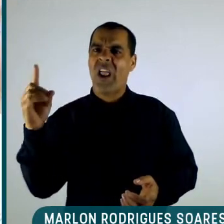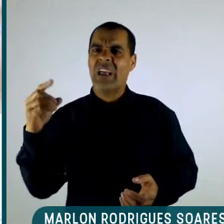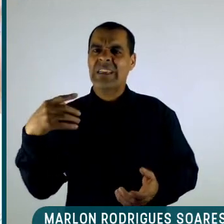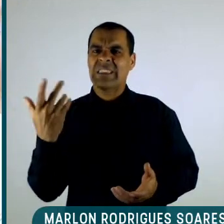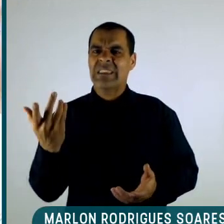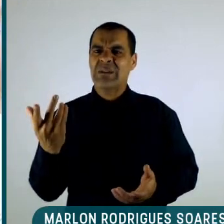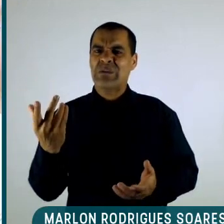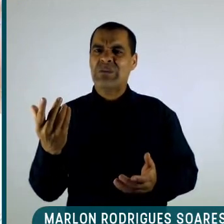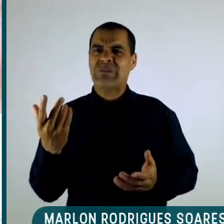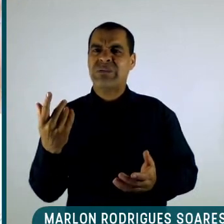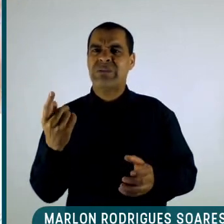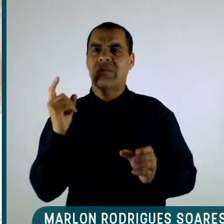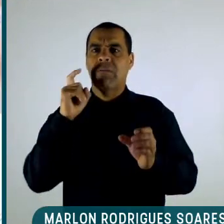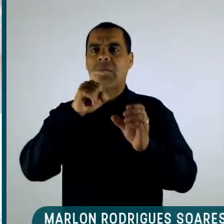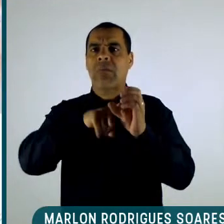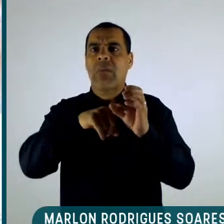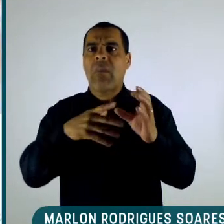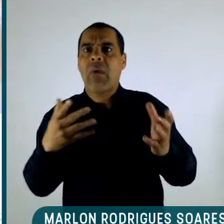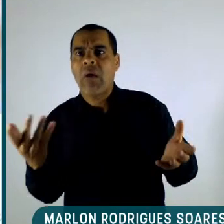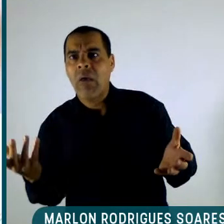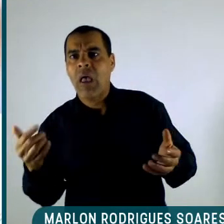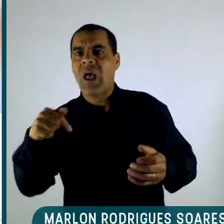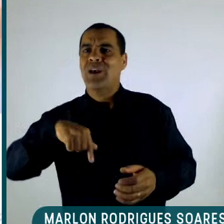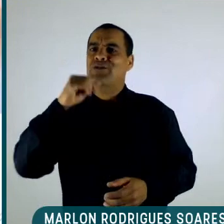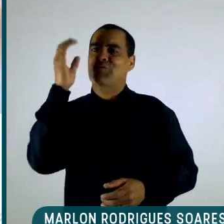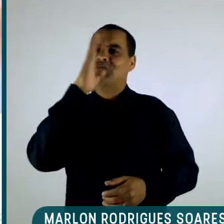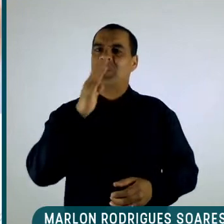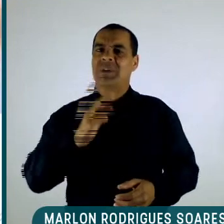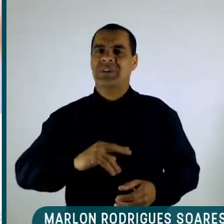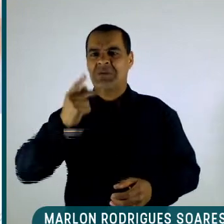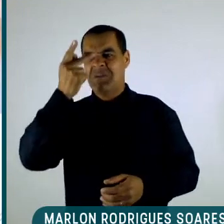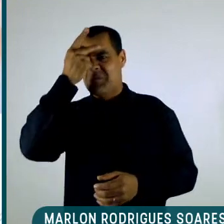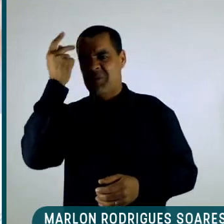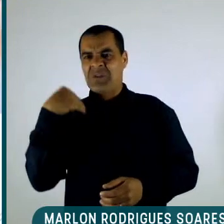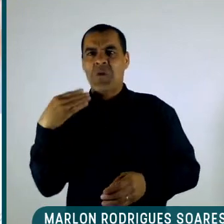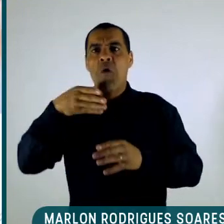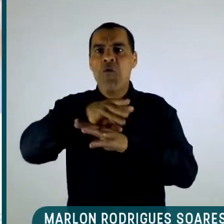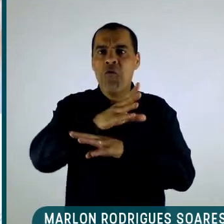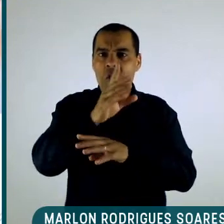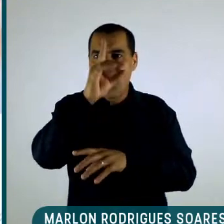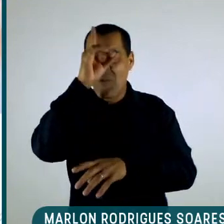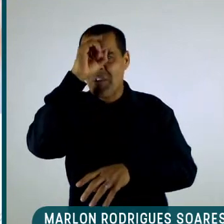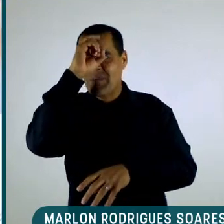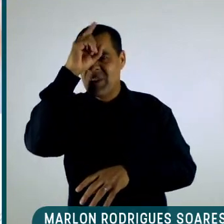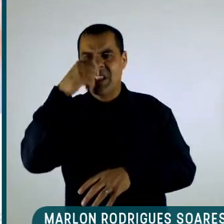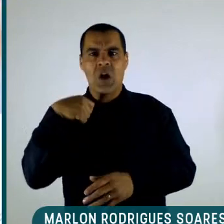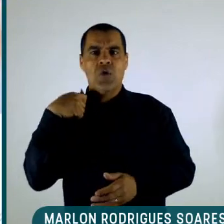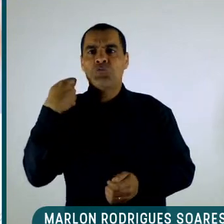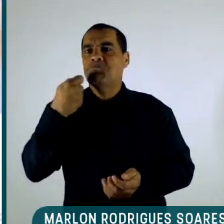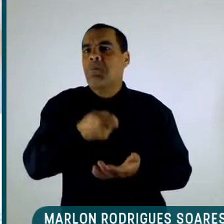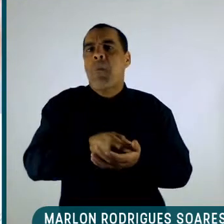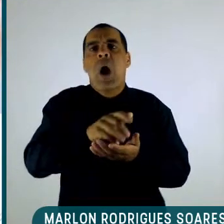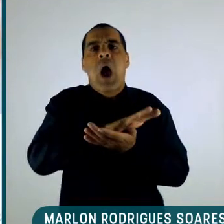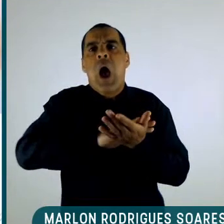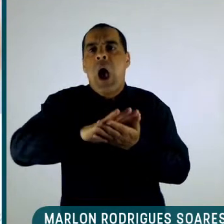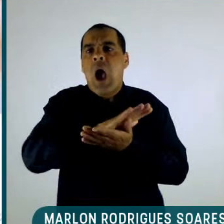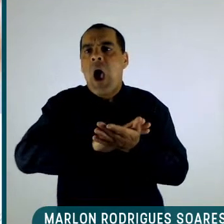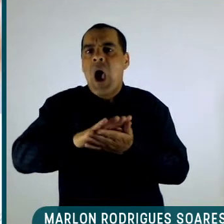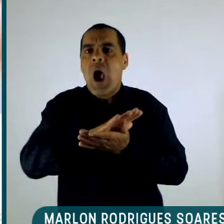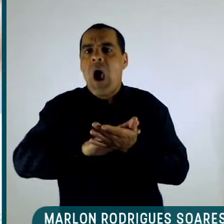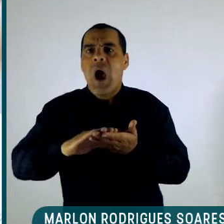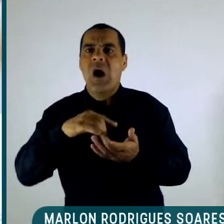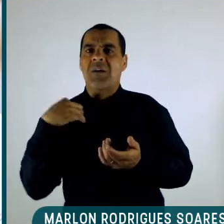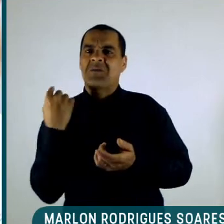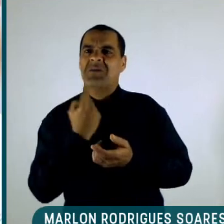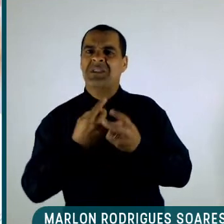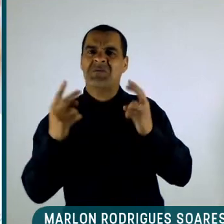had to pay a really huge bill for the hospital. But here in Brazil, people go to